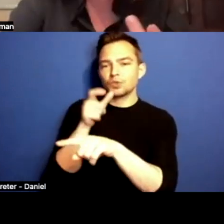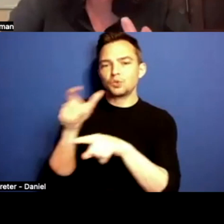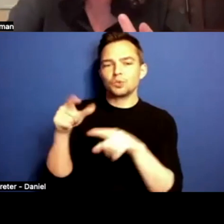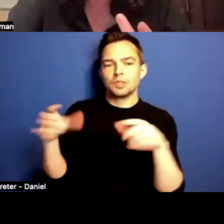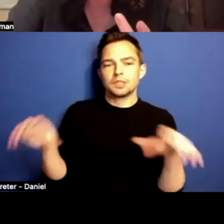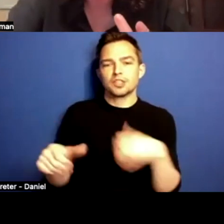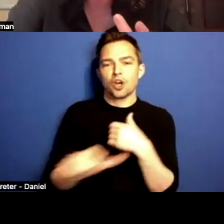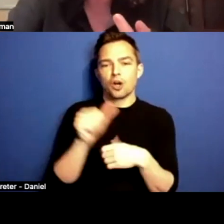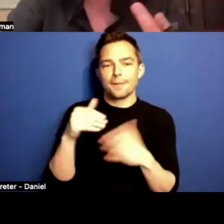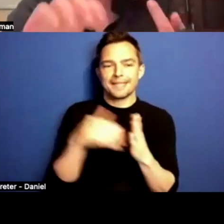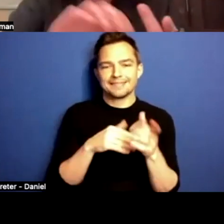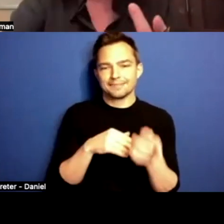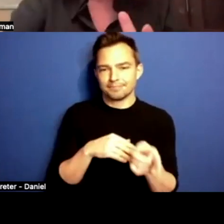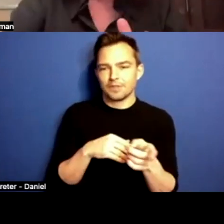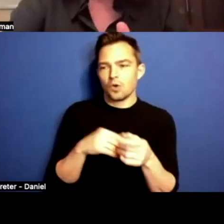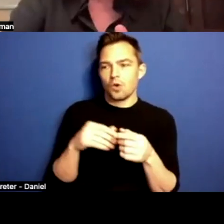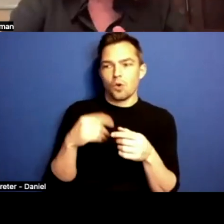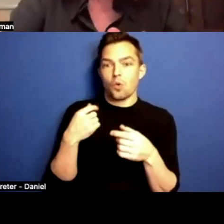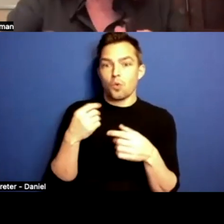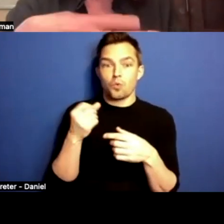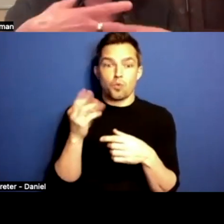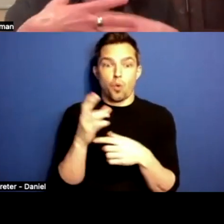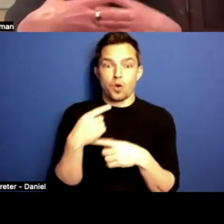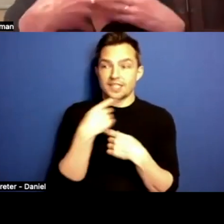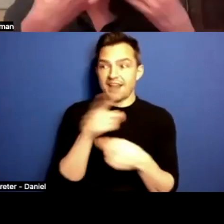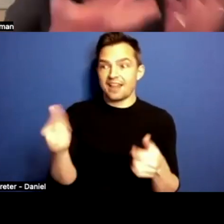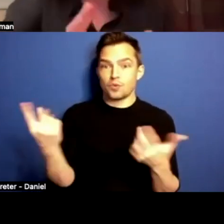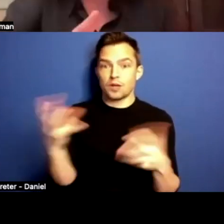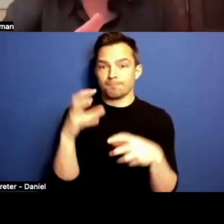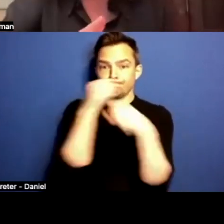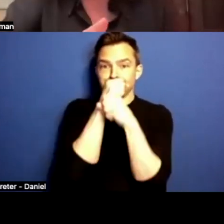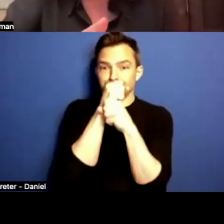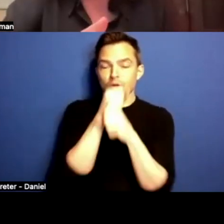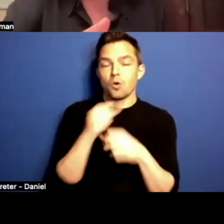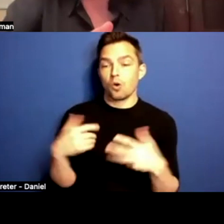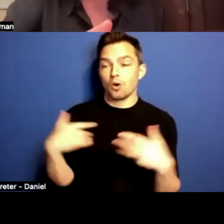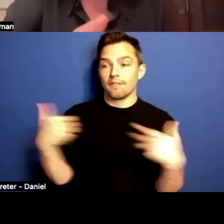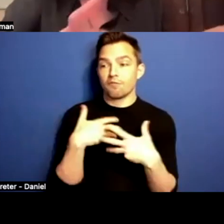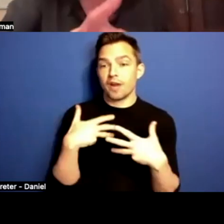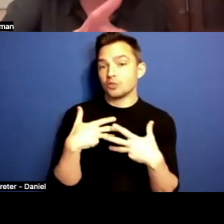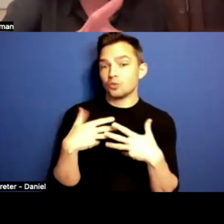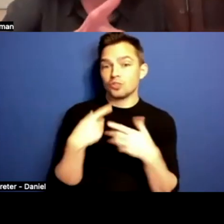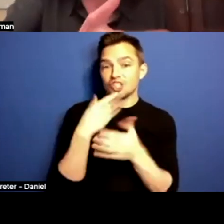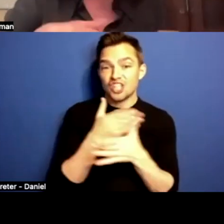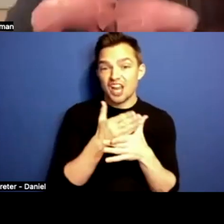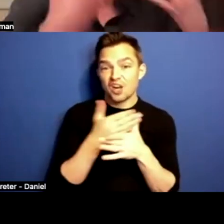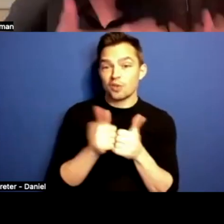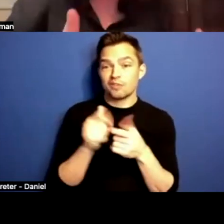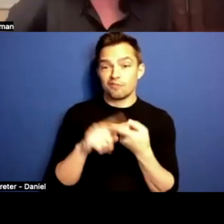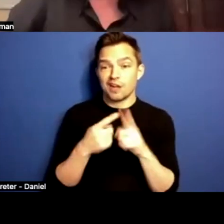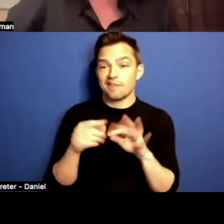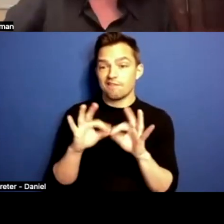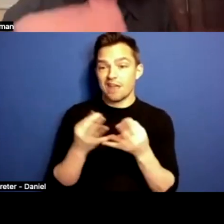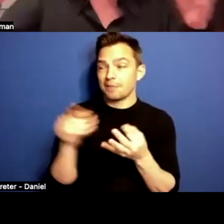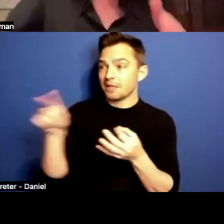or let anyone know, or, and in fact, be fearful of sharing this information with a friend or family member